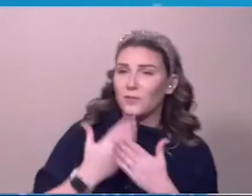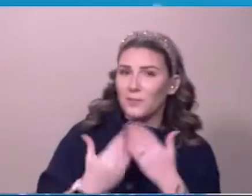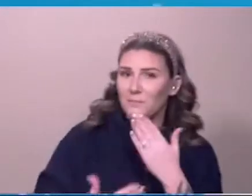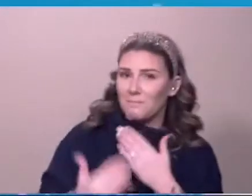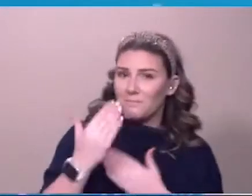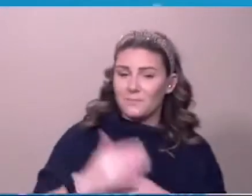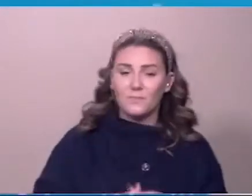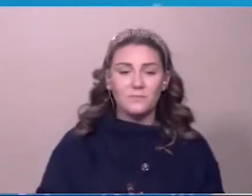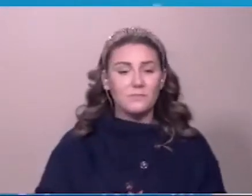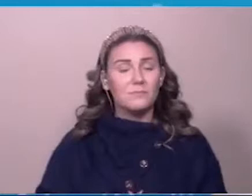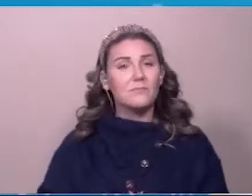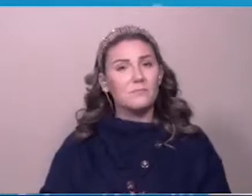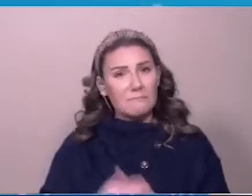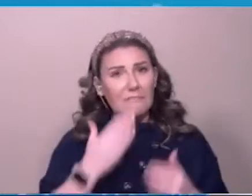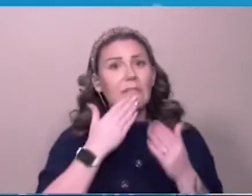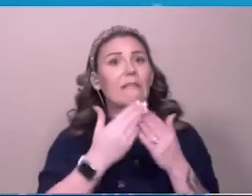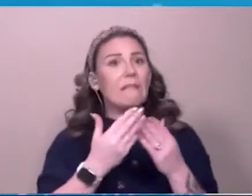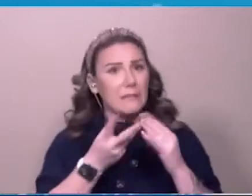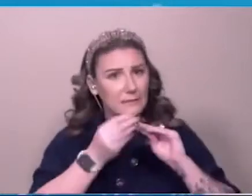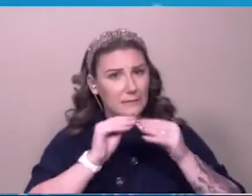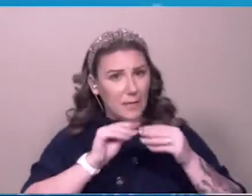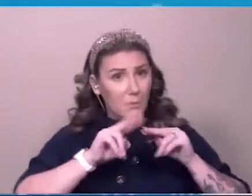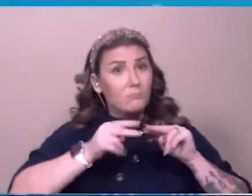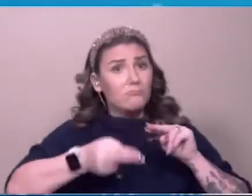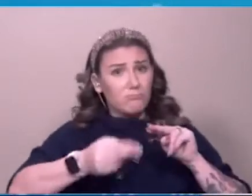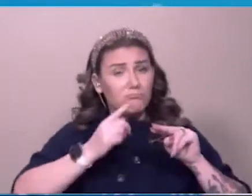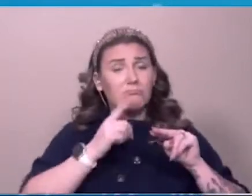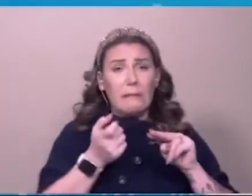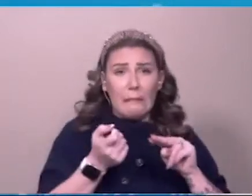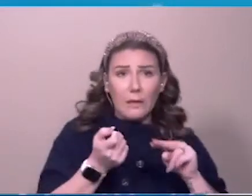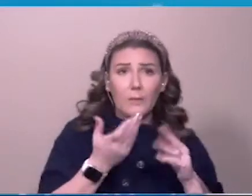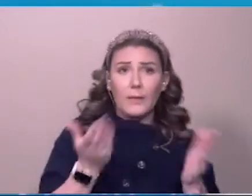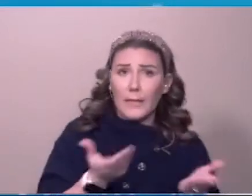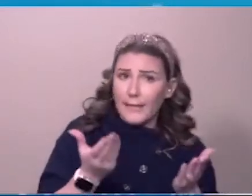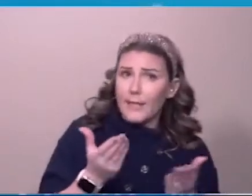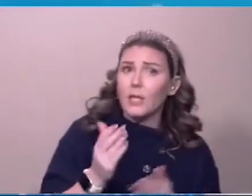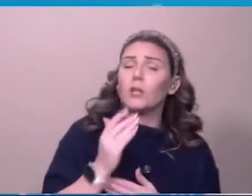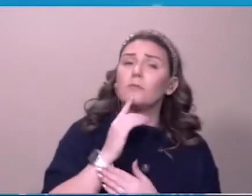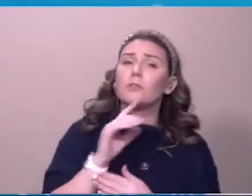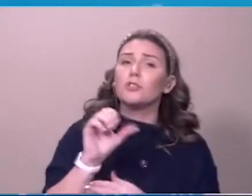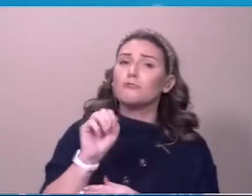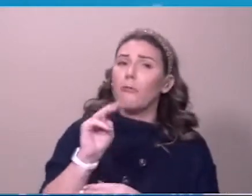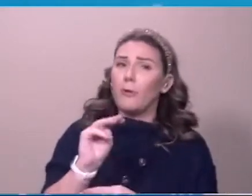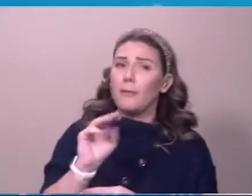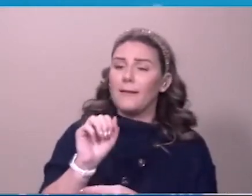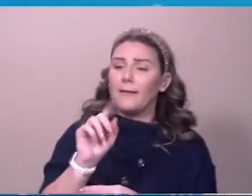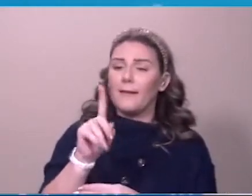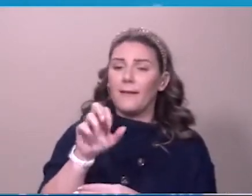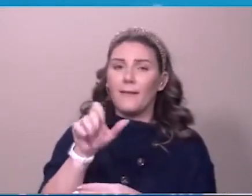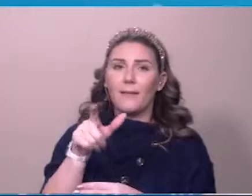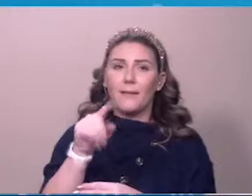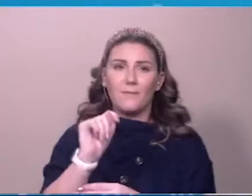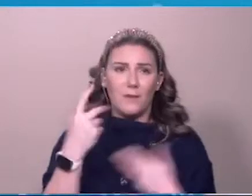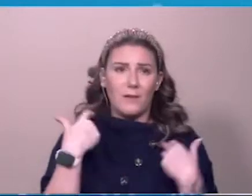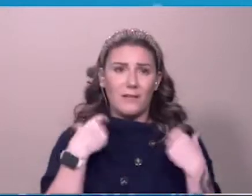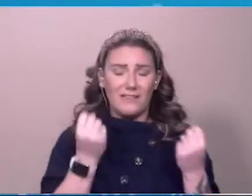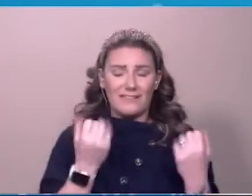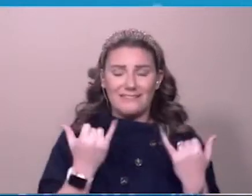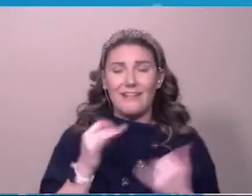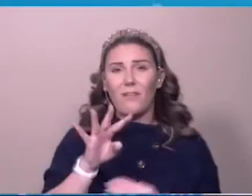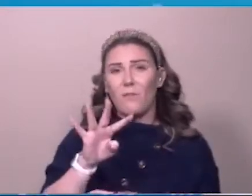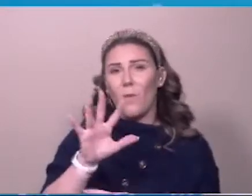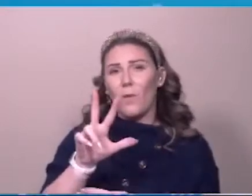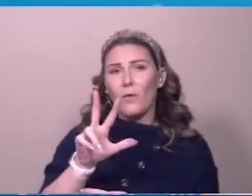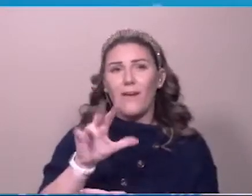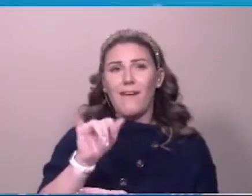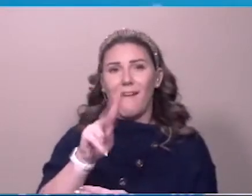have to say things are trending down a little bit here at Advent Health Shawnee Mission. Today, we have 43 active infections